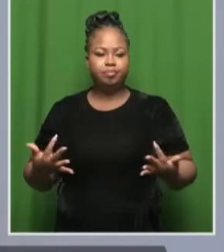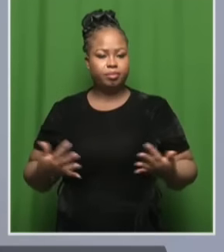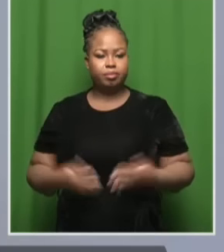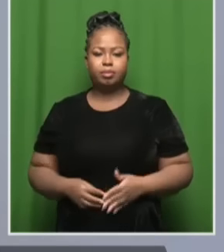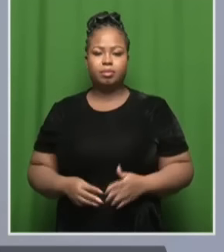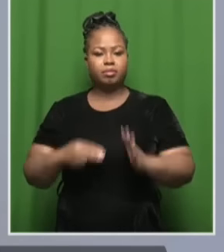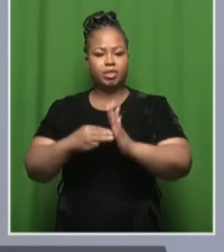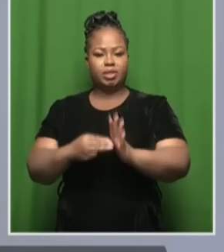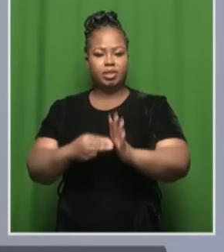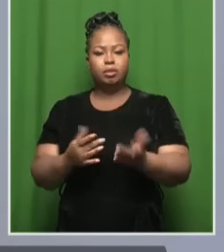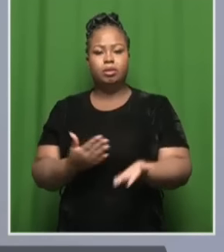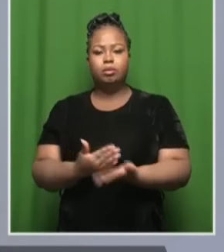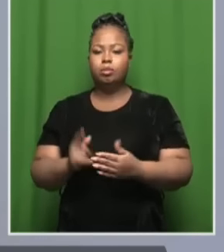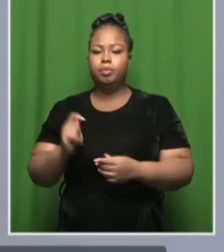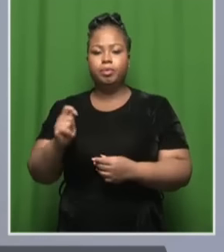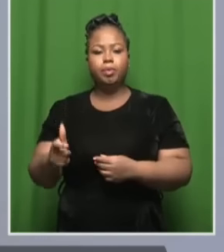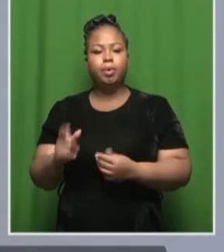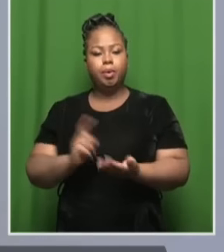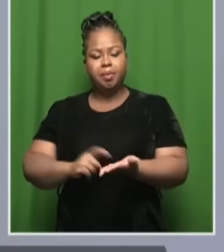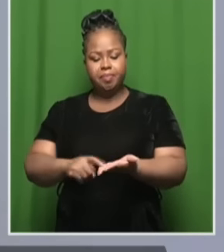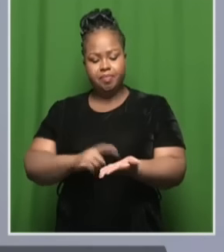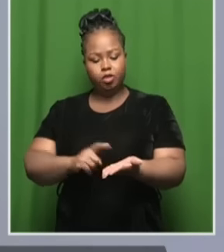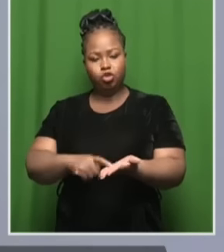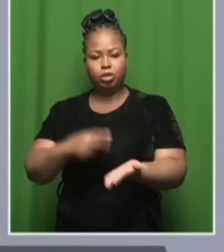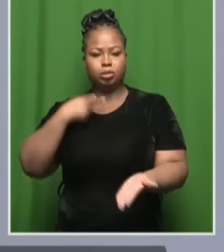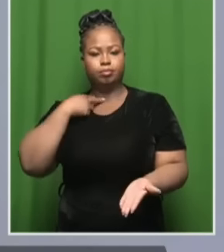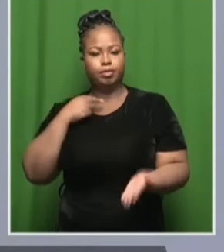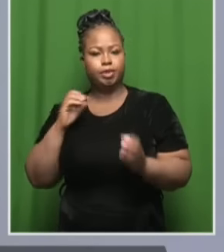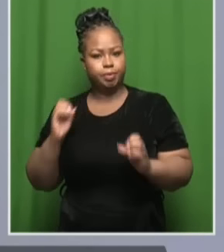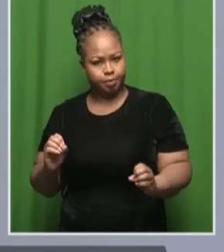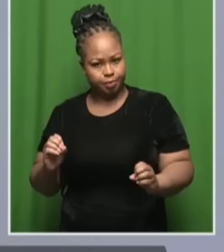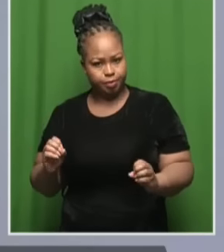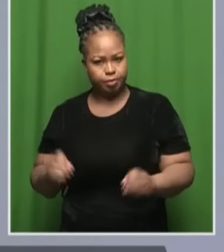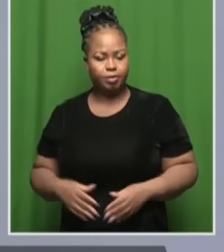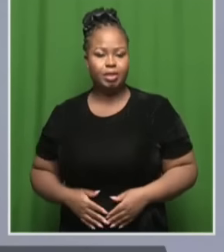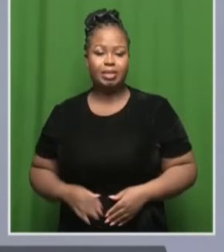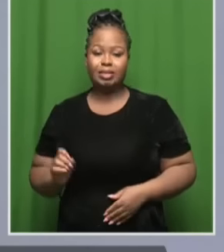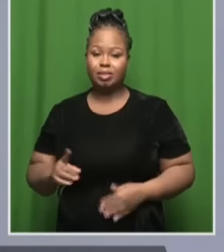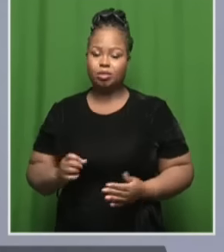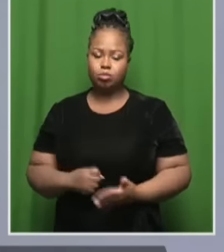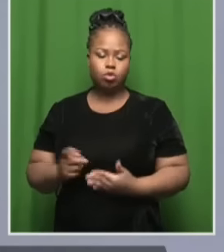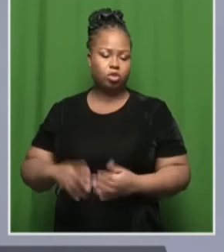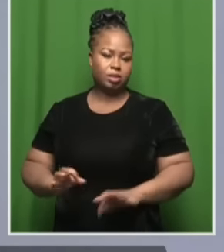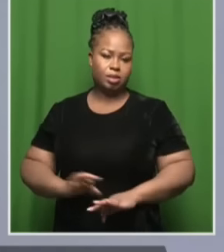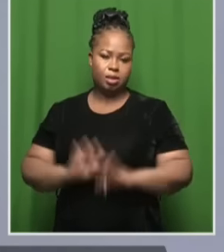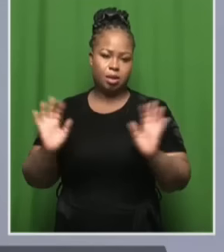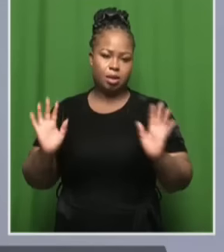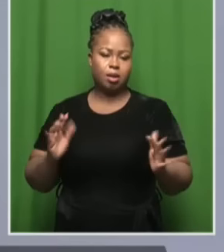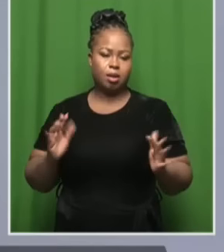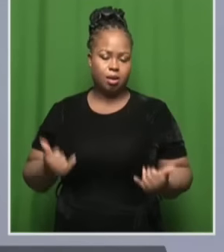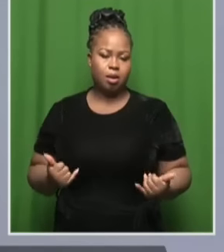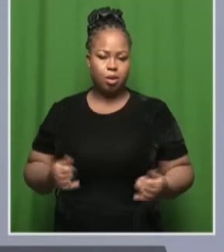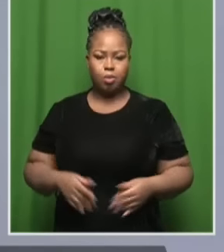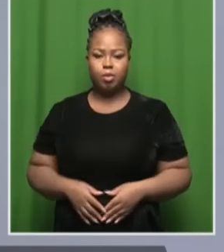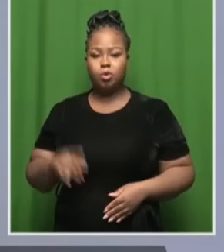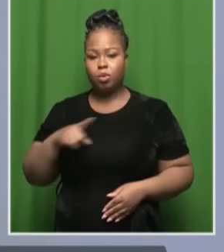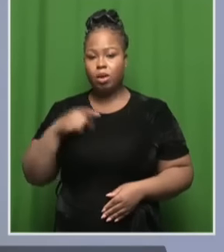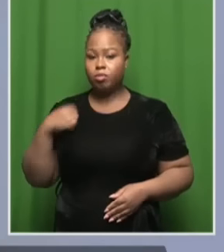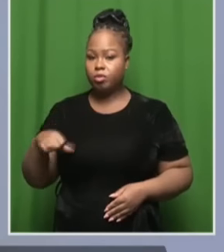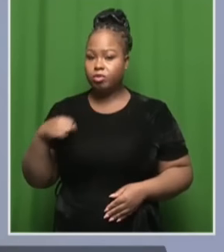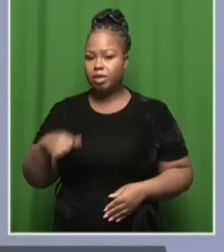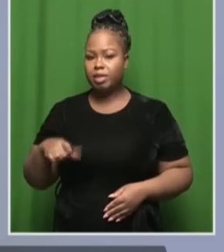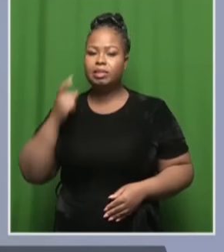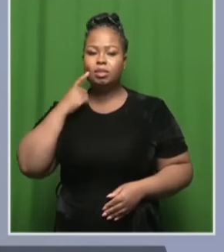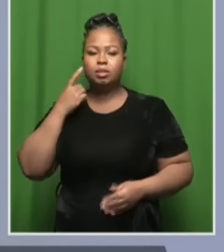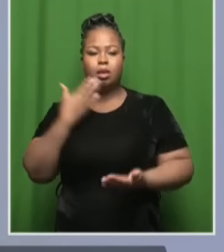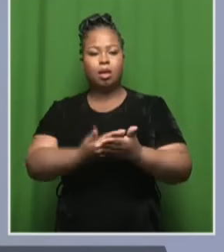we have identified. And this is what we have said from the beginning, that this project is quite key and crucial. It enables municipalities to